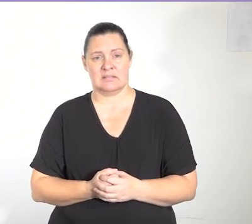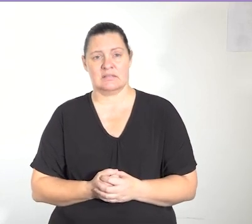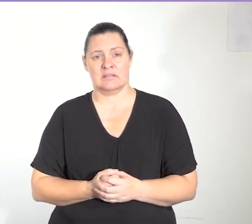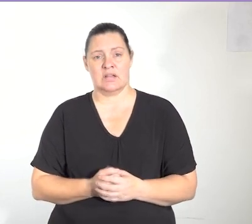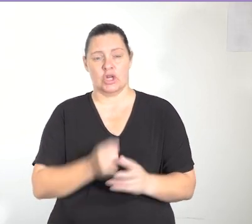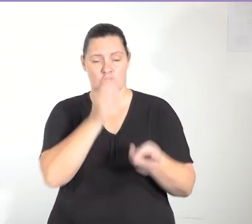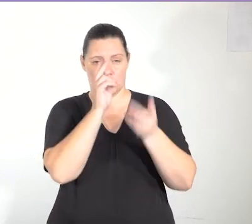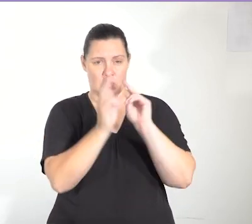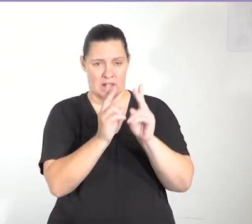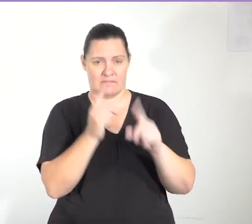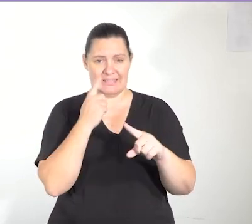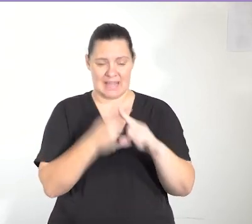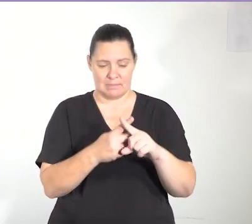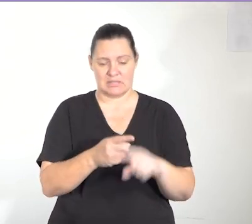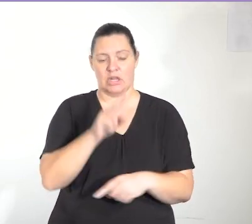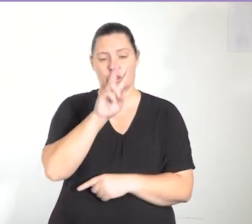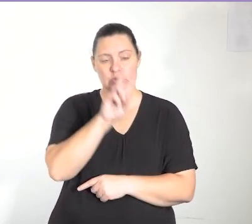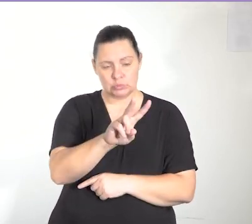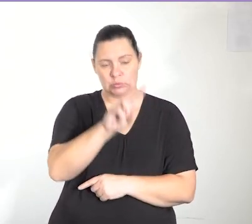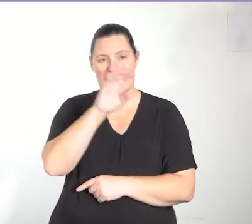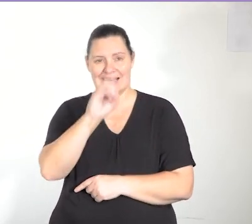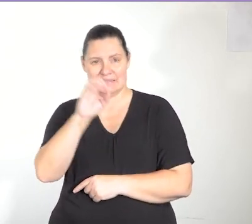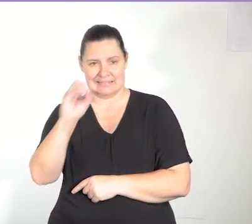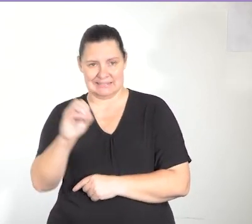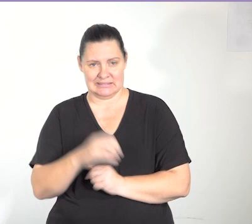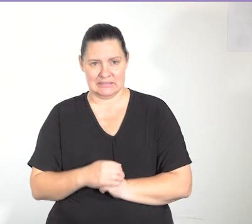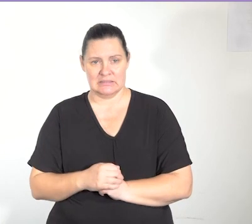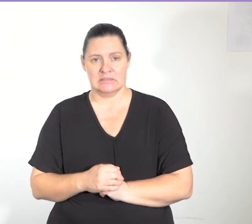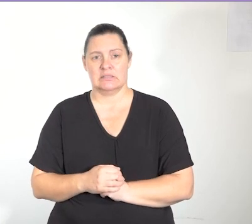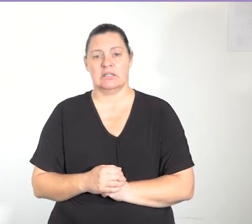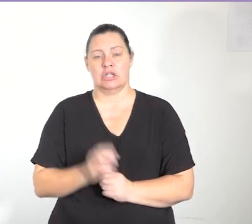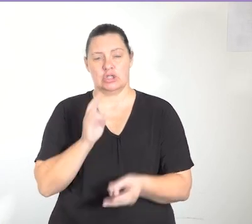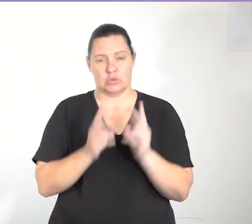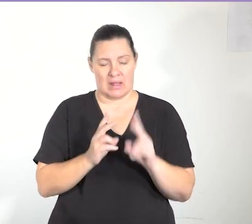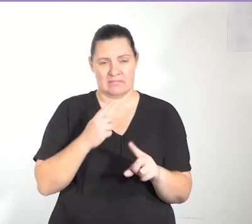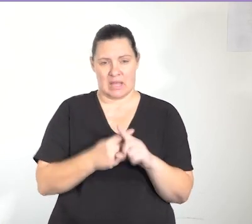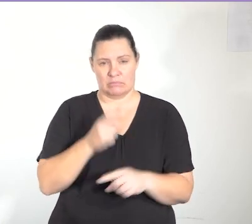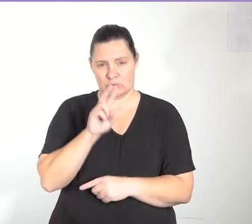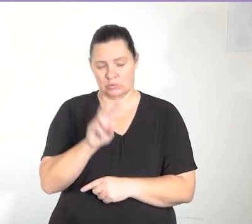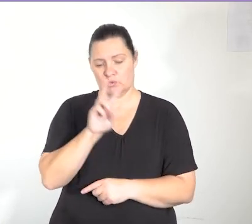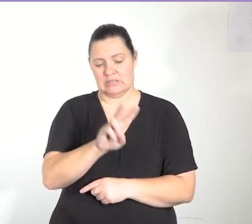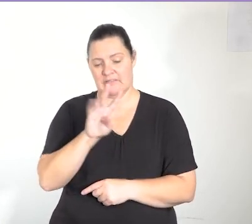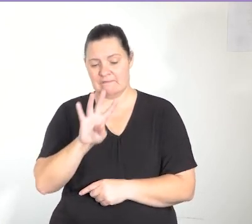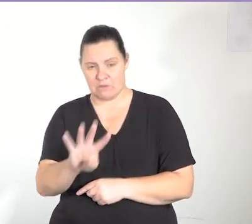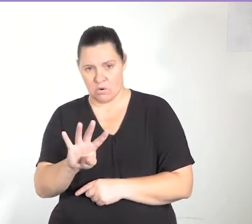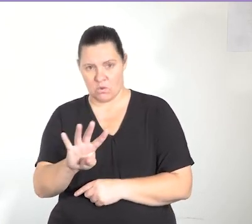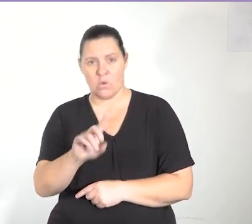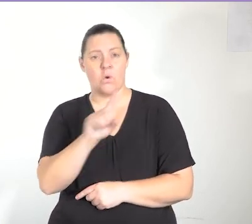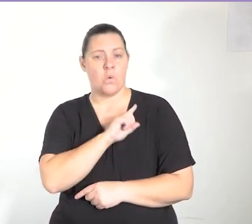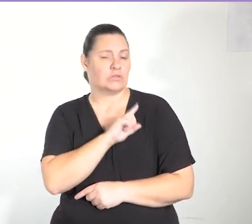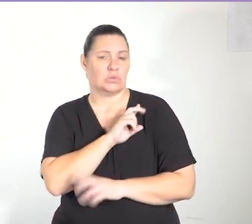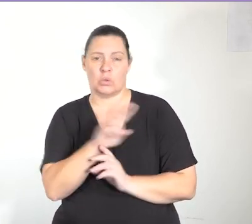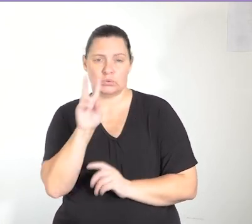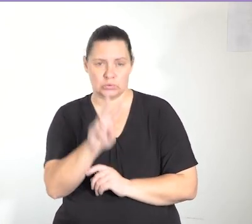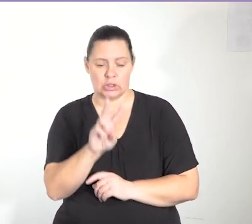12 multiplied by 200. Again, 12 times 2 is 24. But because this is